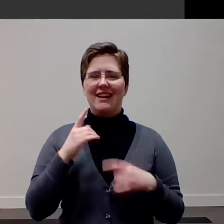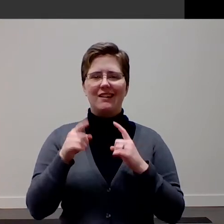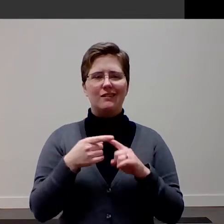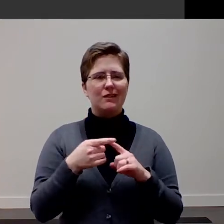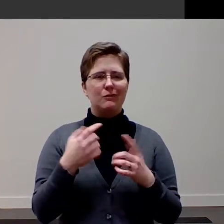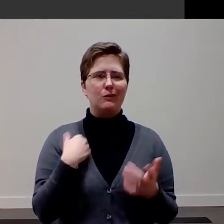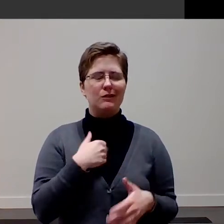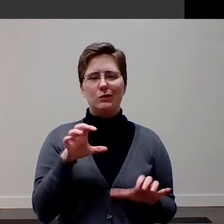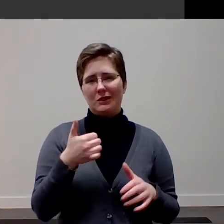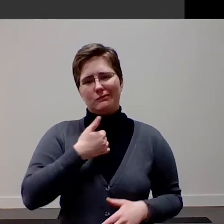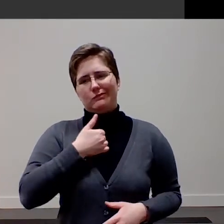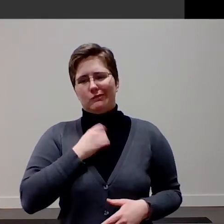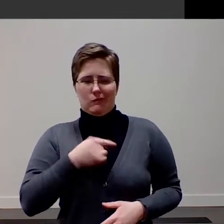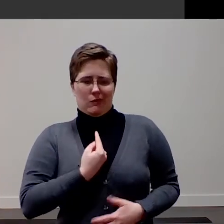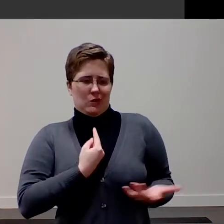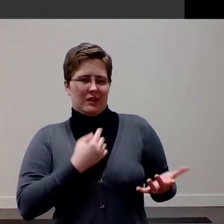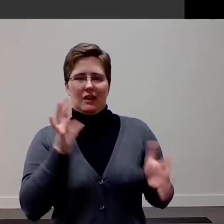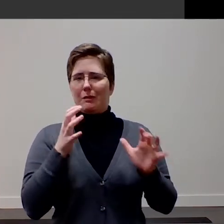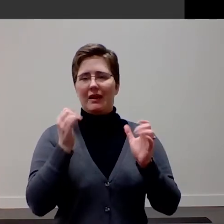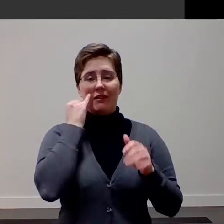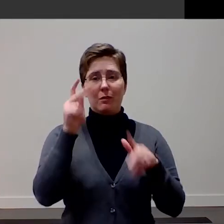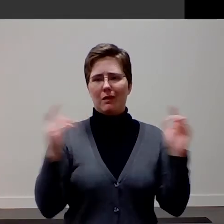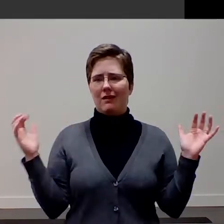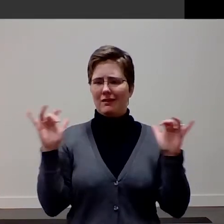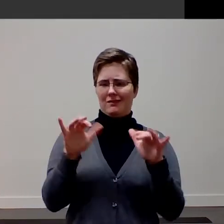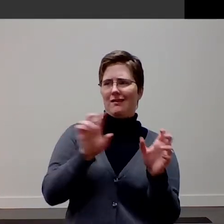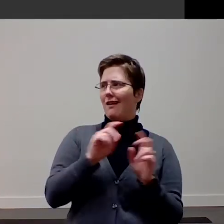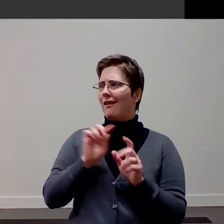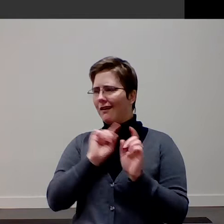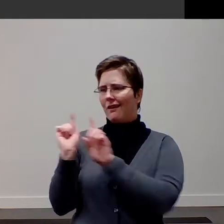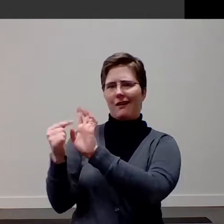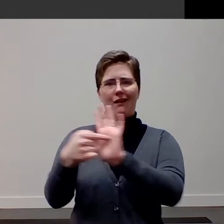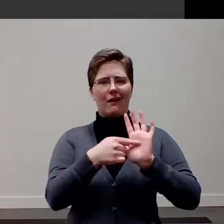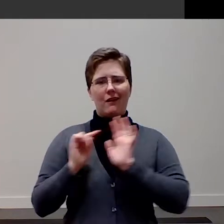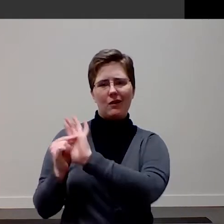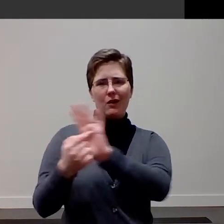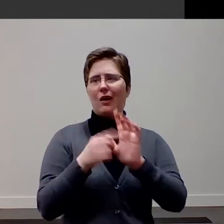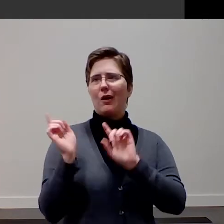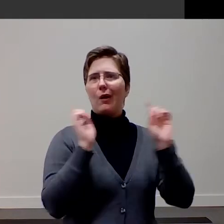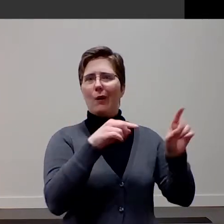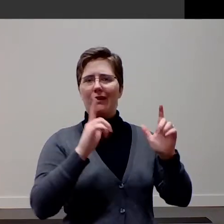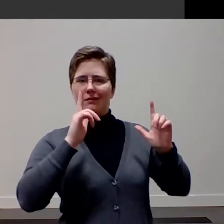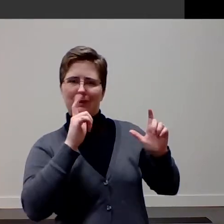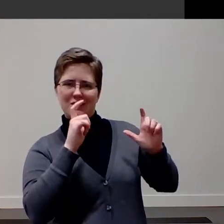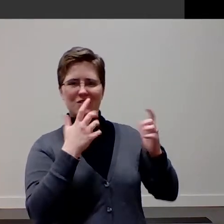we're kind of doing it on our own here than it would be if folks were coming around the horseshoe or we were running to the vanity wall to